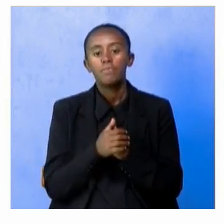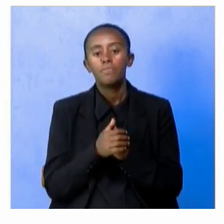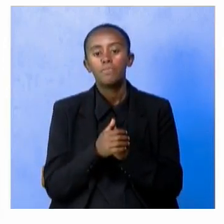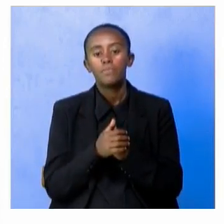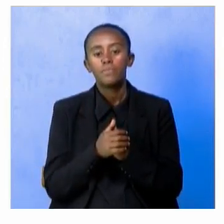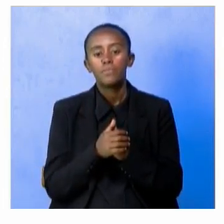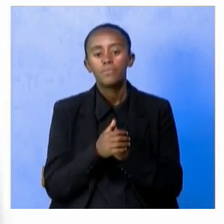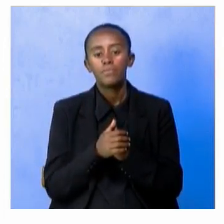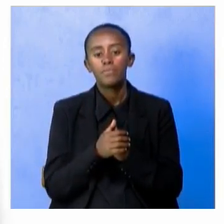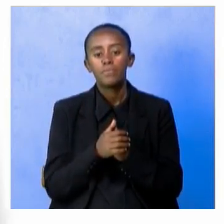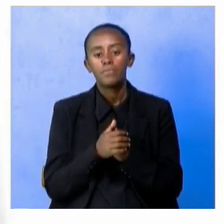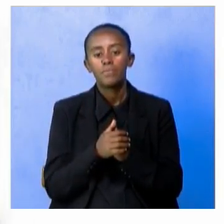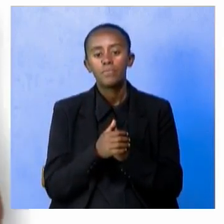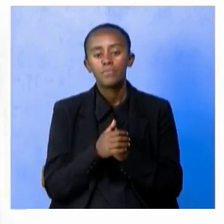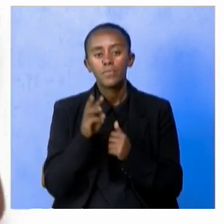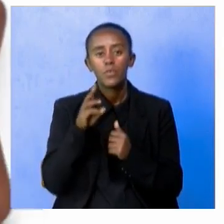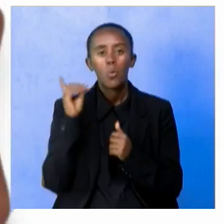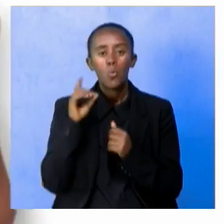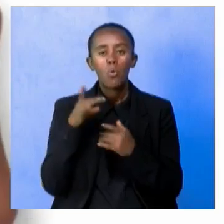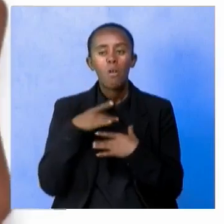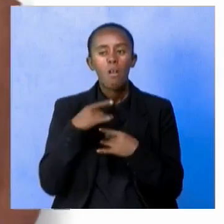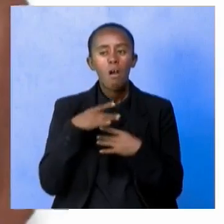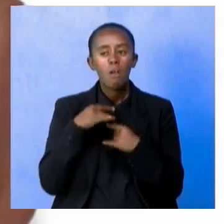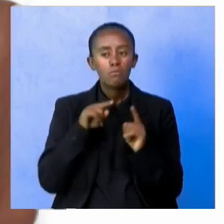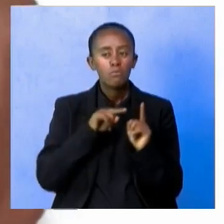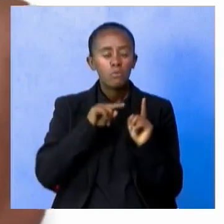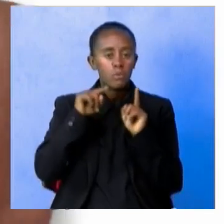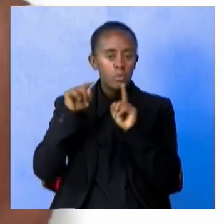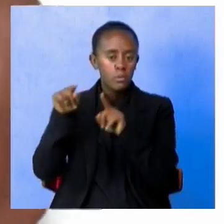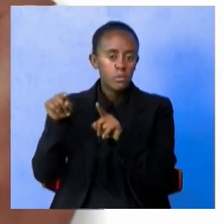would like to go